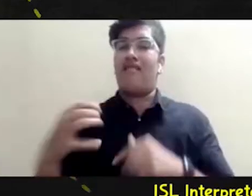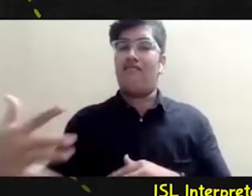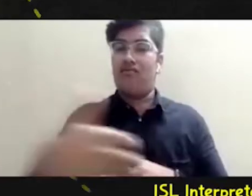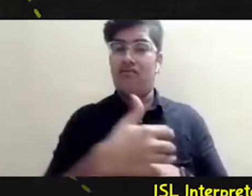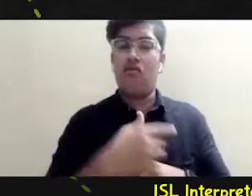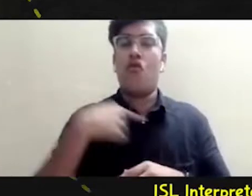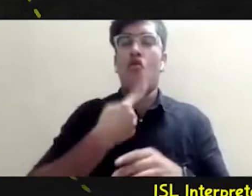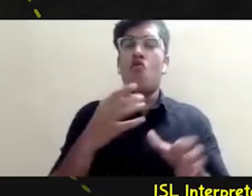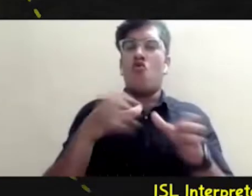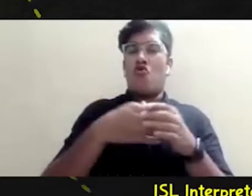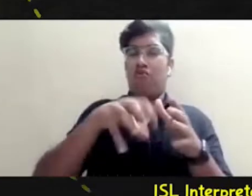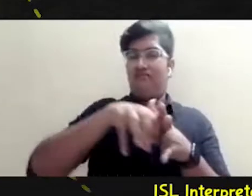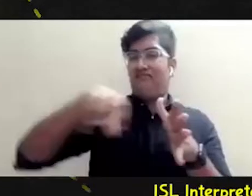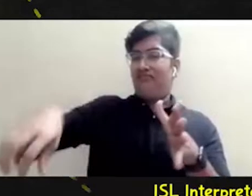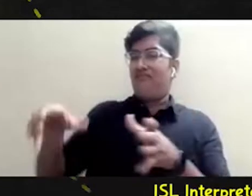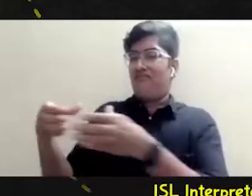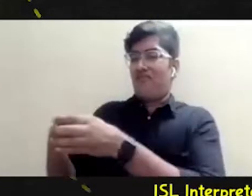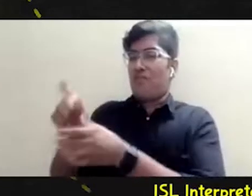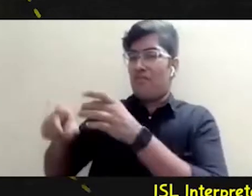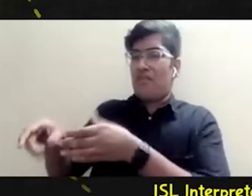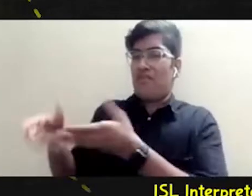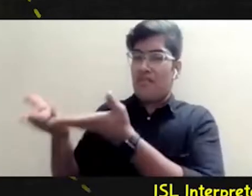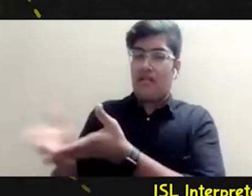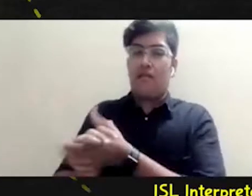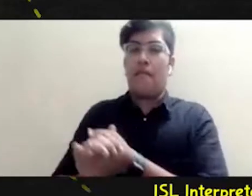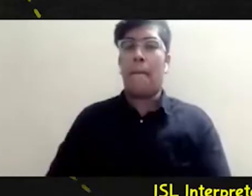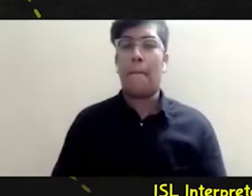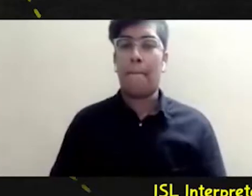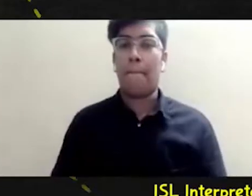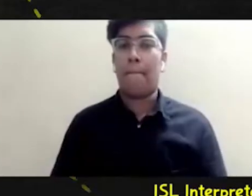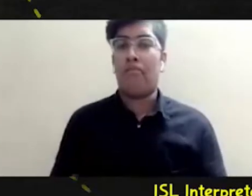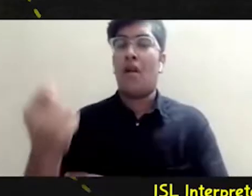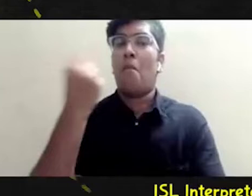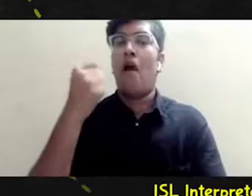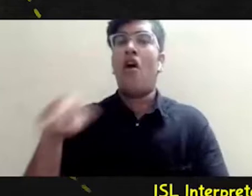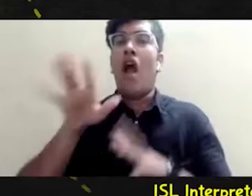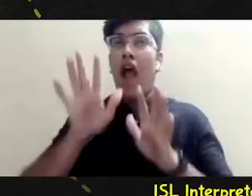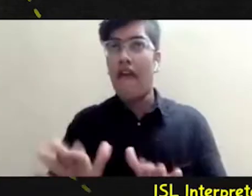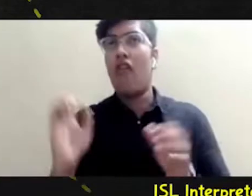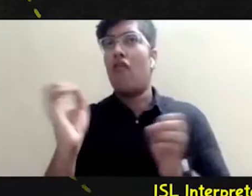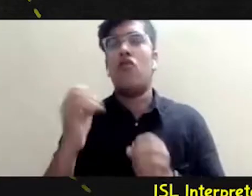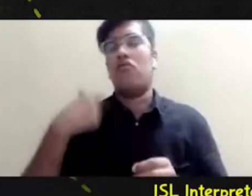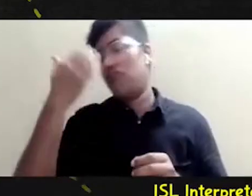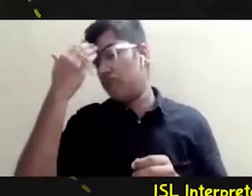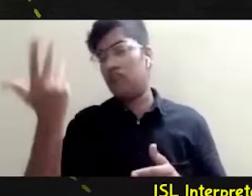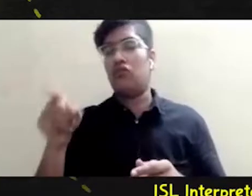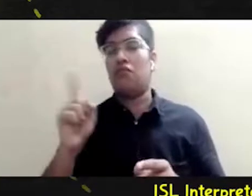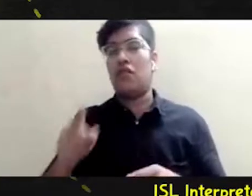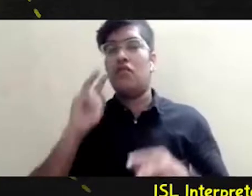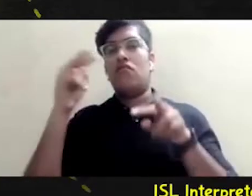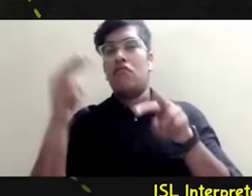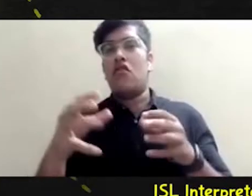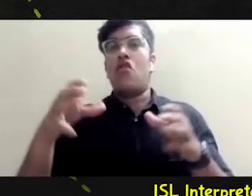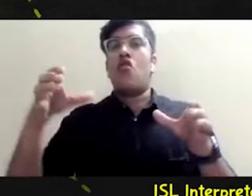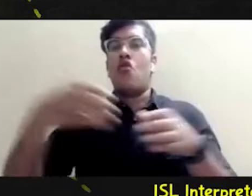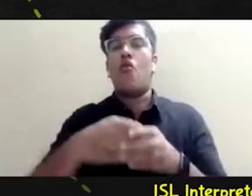of power and privilege, or like basically power, they even have in doing that. So I'm going to be looking at a combination of